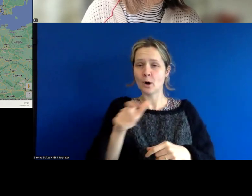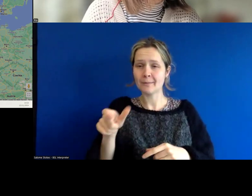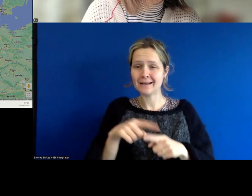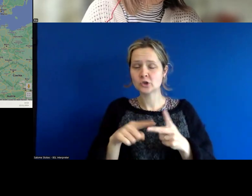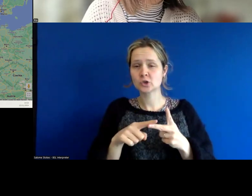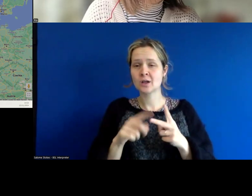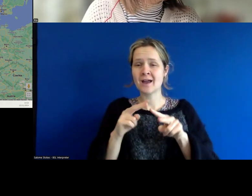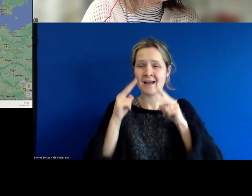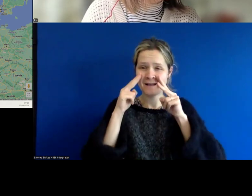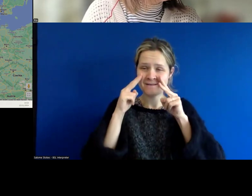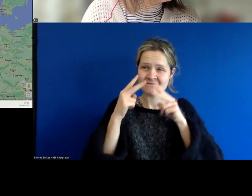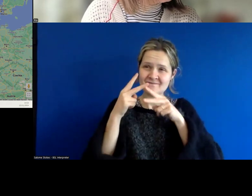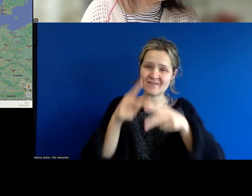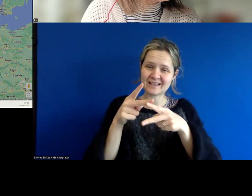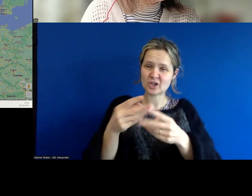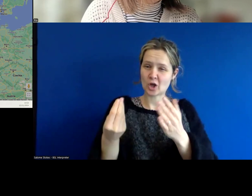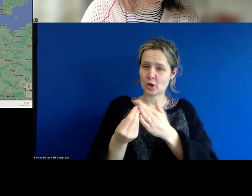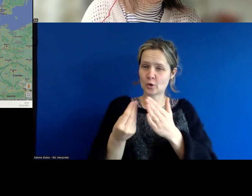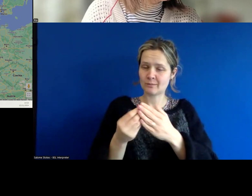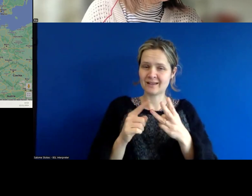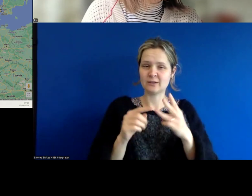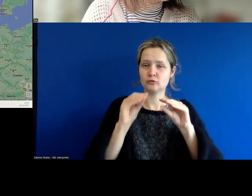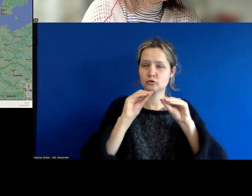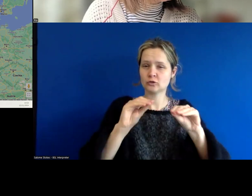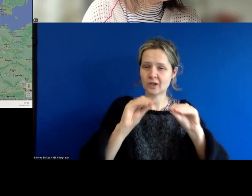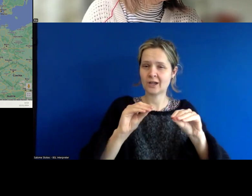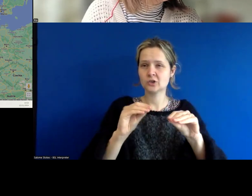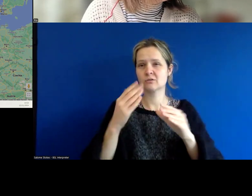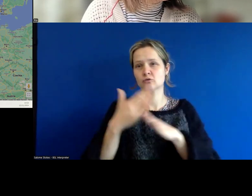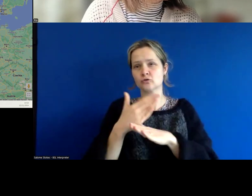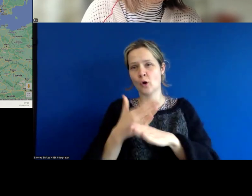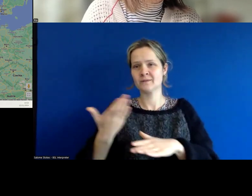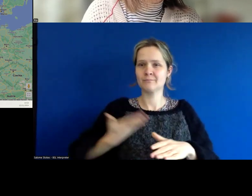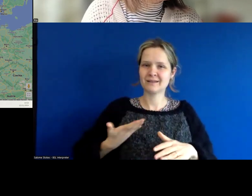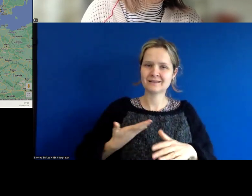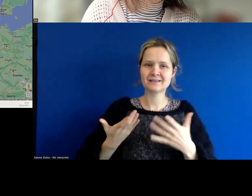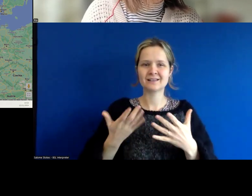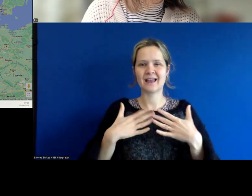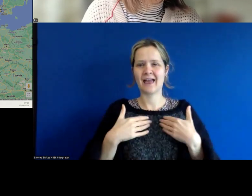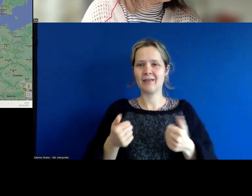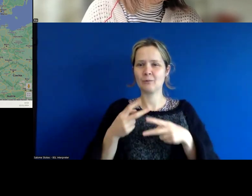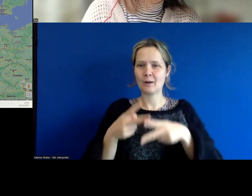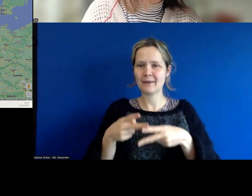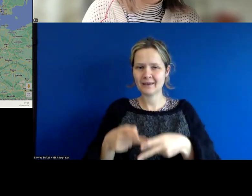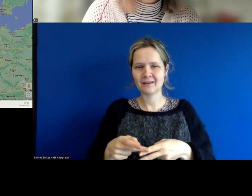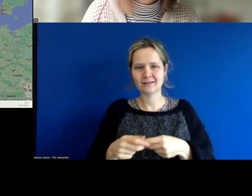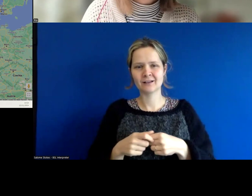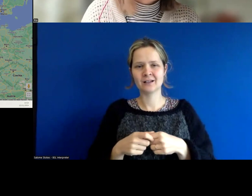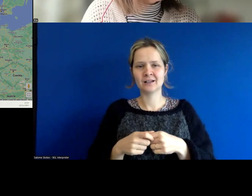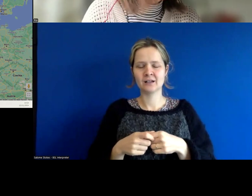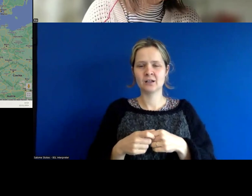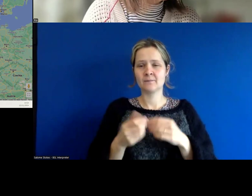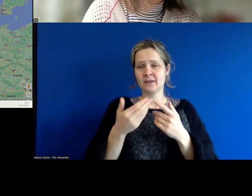economy, jobs and businesses, education, health and well-being, a range of information that help build up a picture